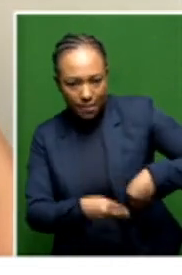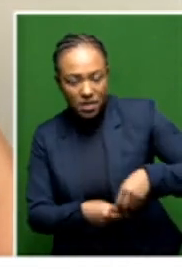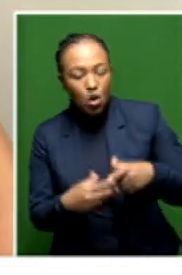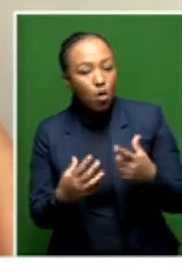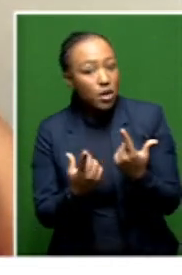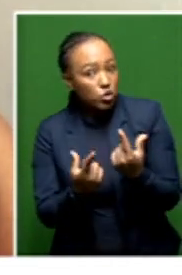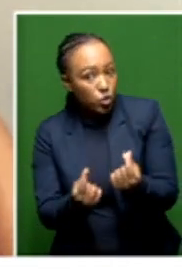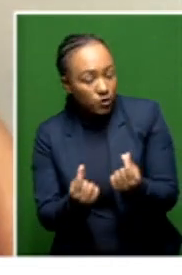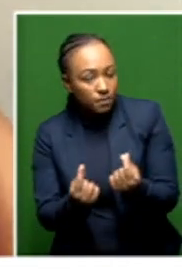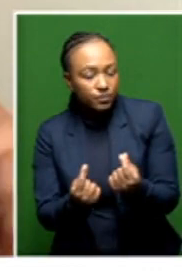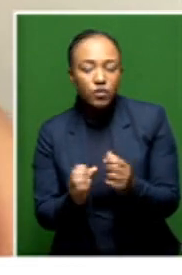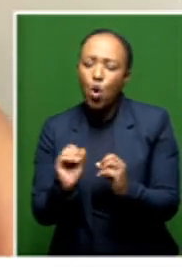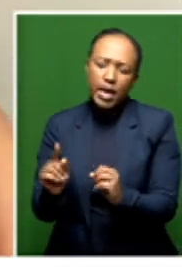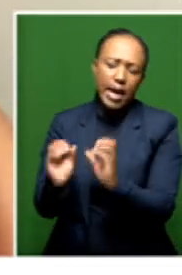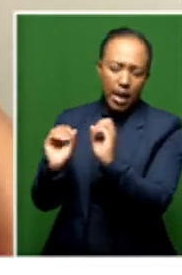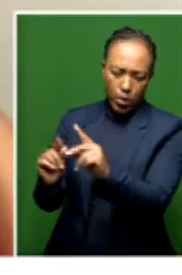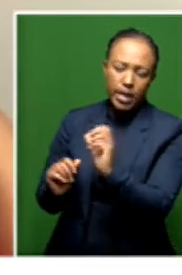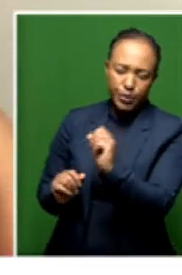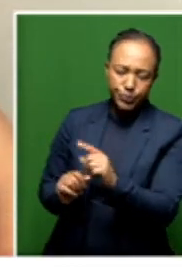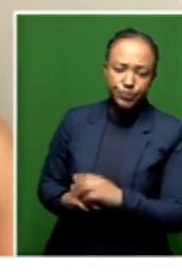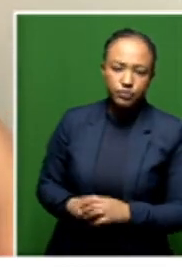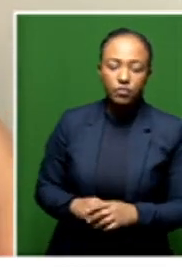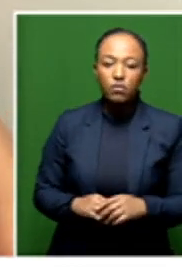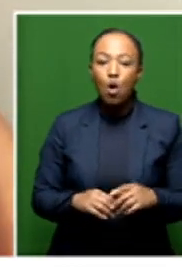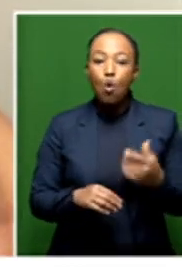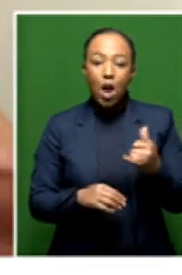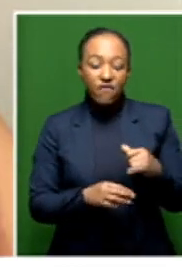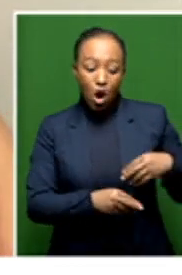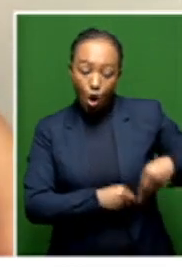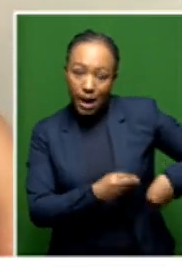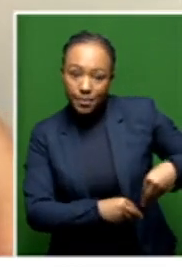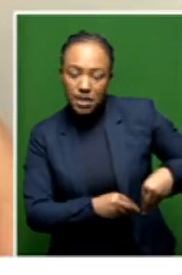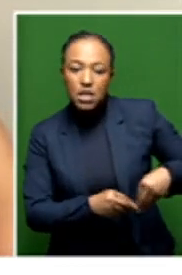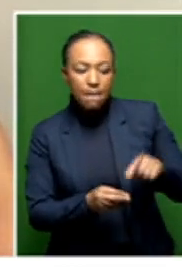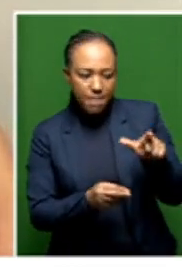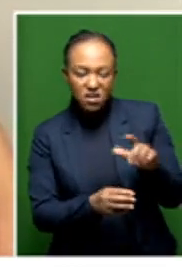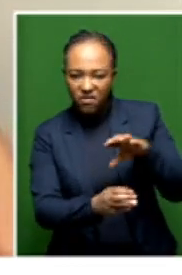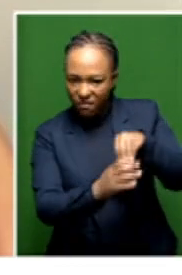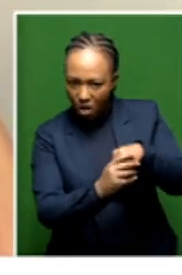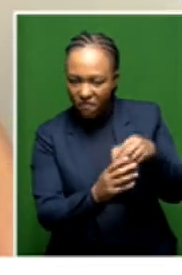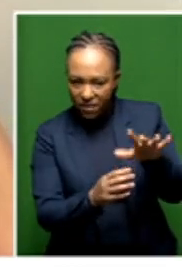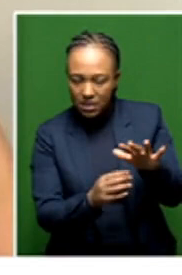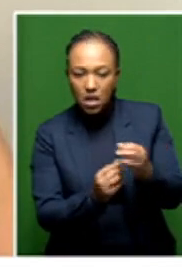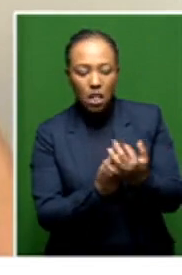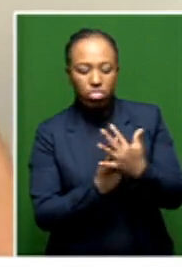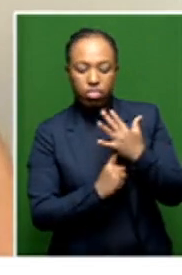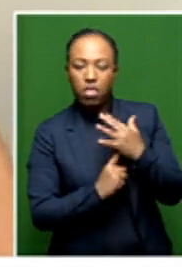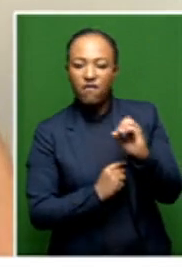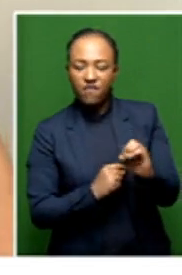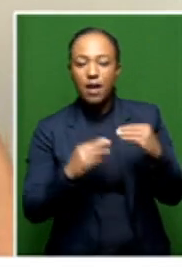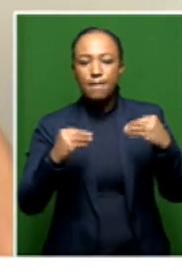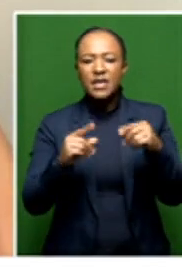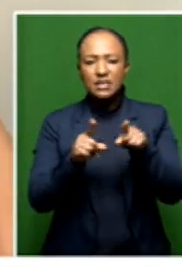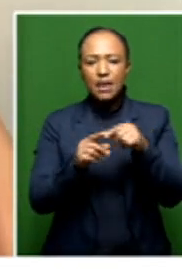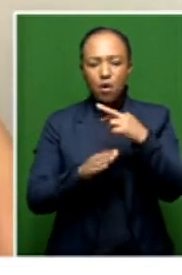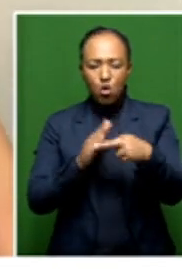you are doing. Because okay, for every corrupter, there is a corruptee, so vice versa it is. Business has a responsibility to